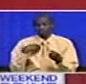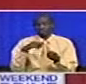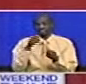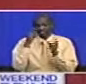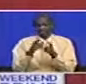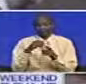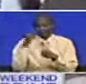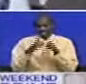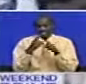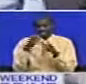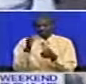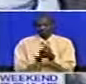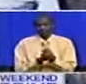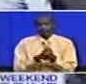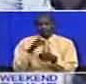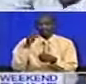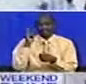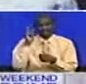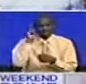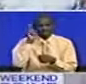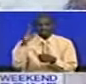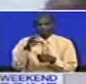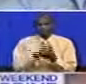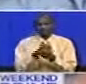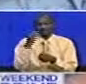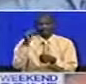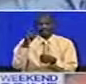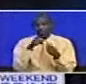years to come. From Kisii County, I am Fred Omulo.